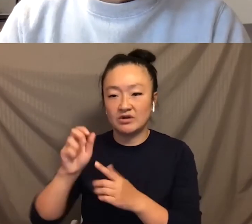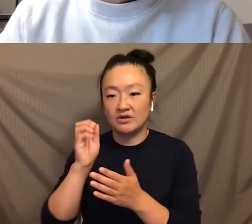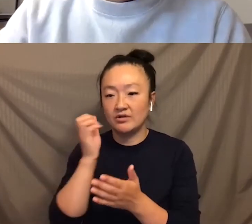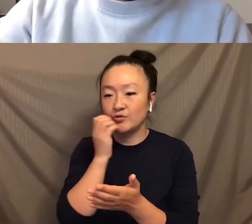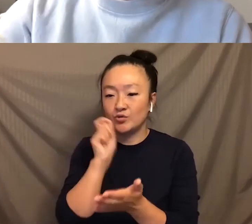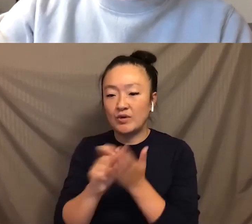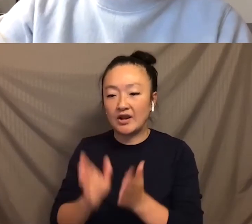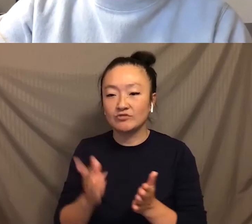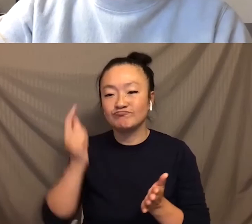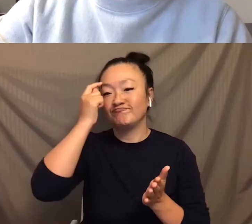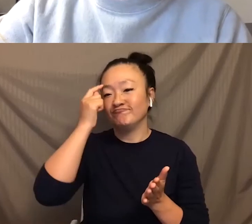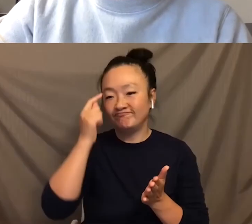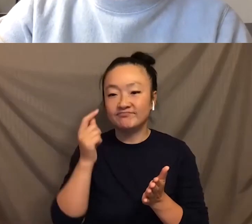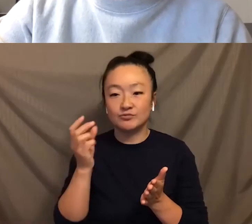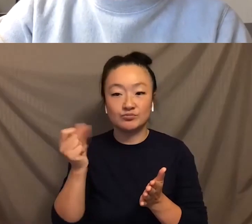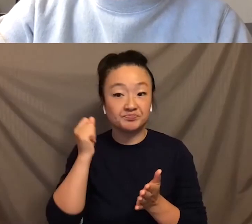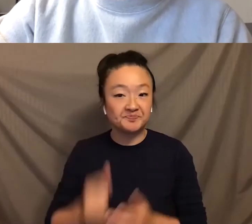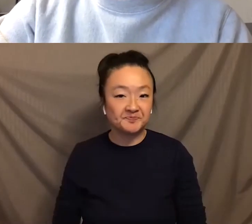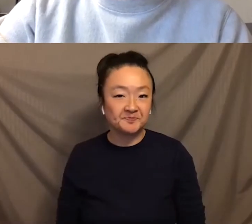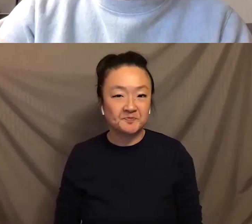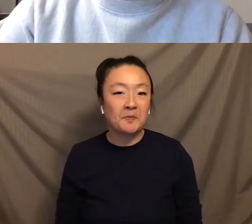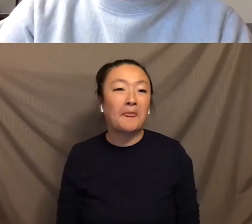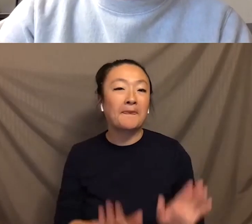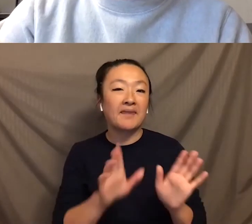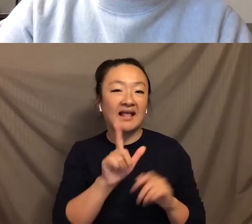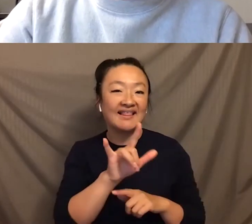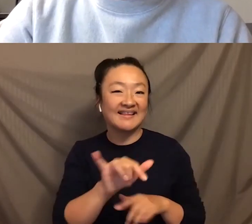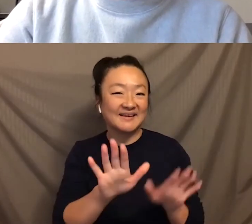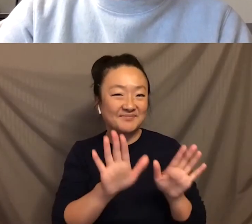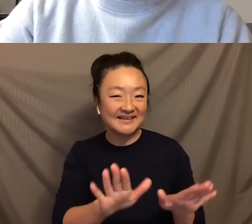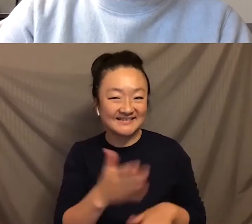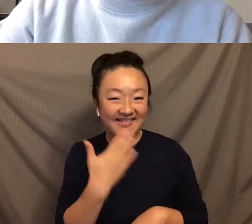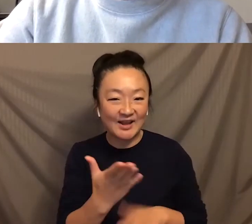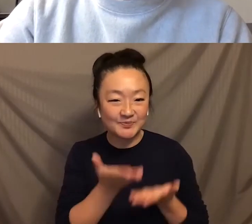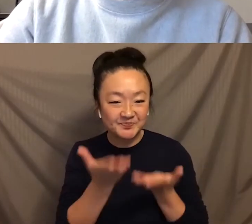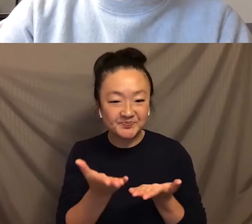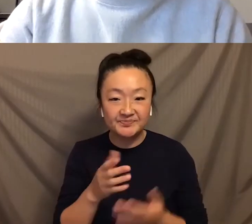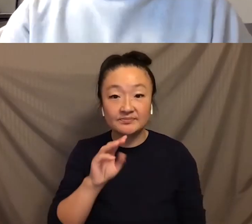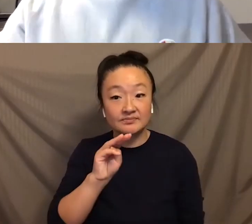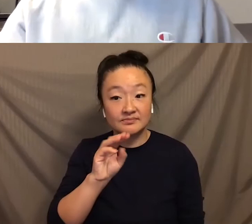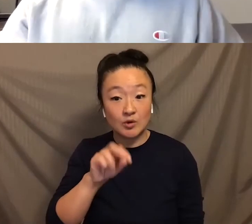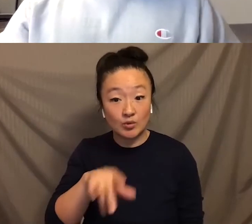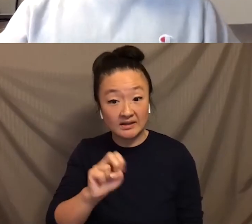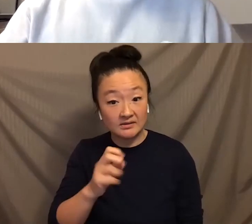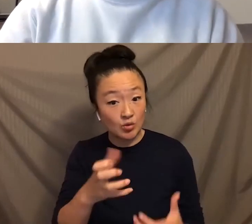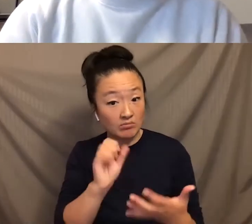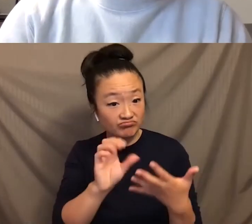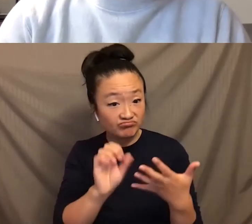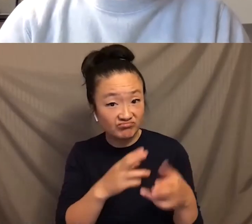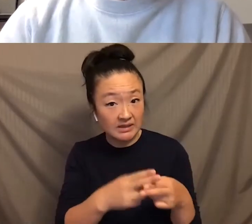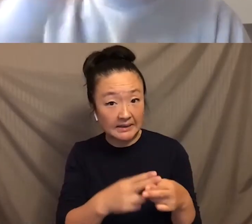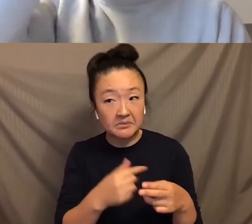names come to mind immediately. Amazing. Thank you for those recommendations. Monique, do you want to share any names? And then